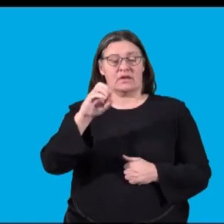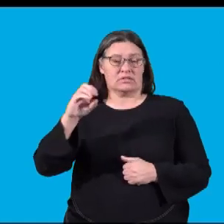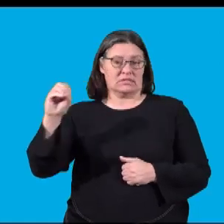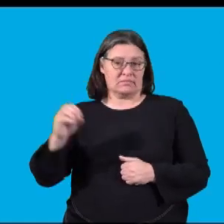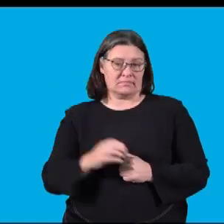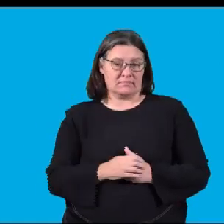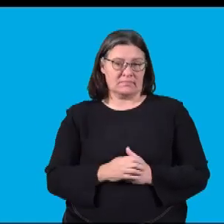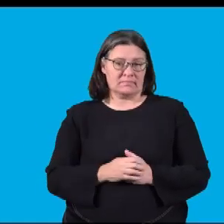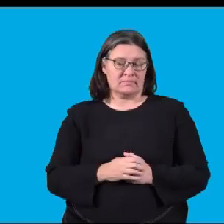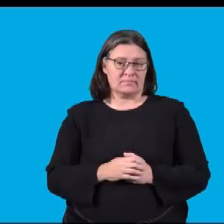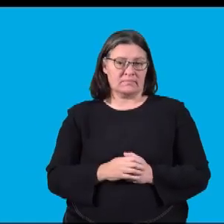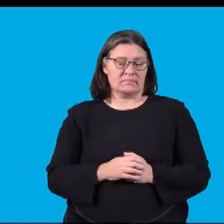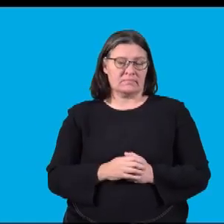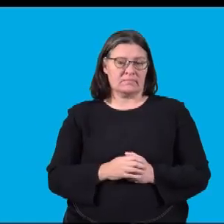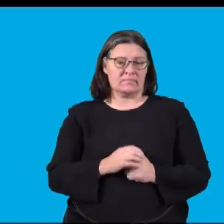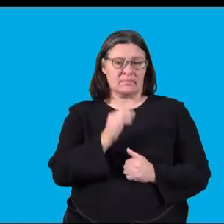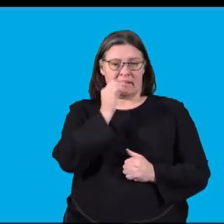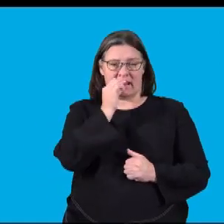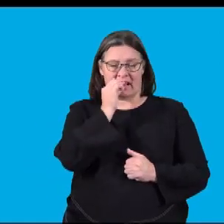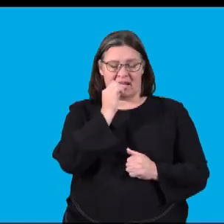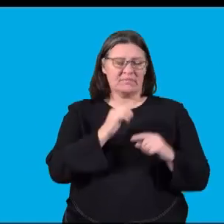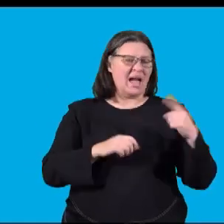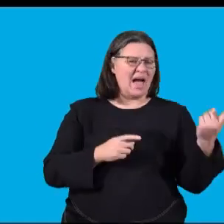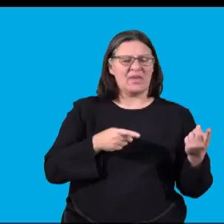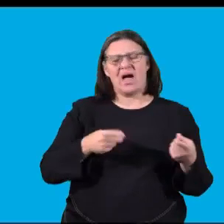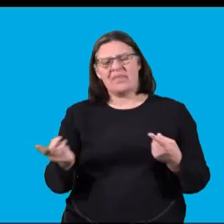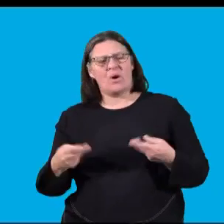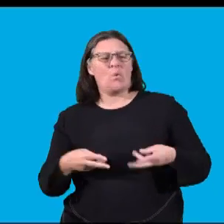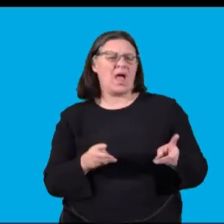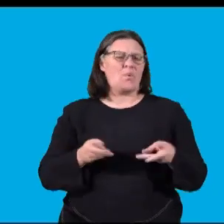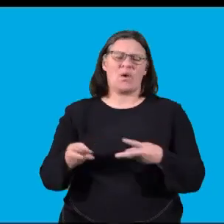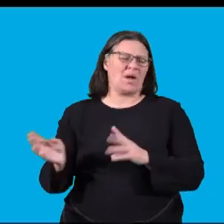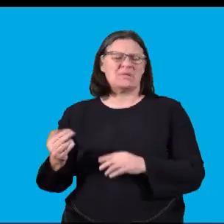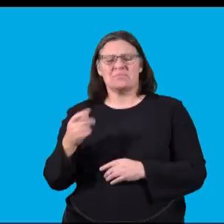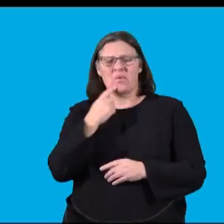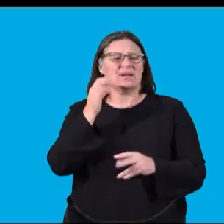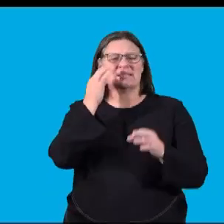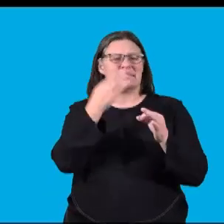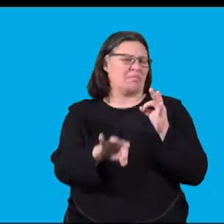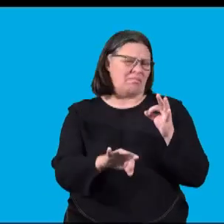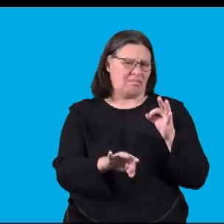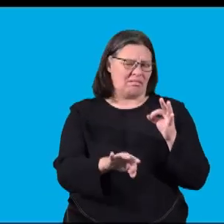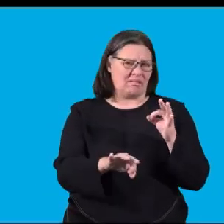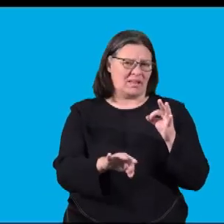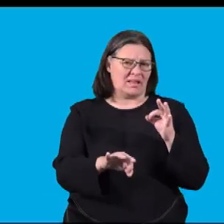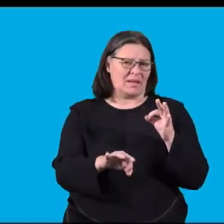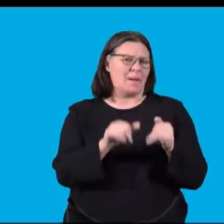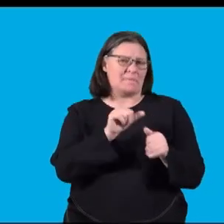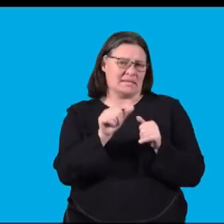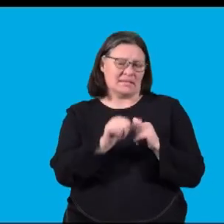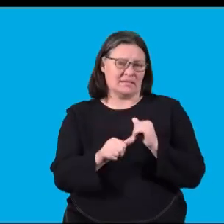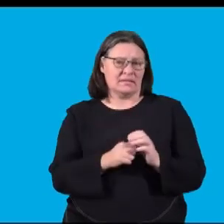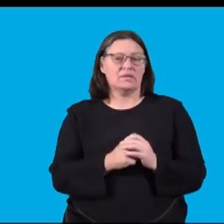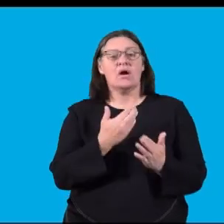528,000. There were several other ways in which you could have done this adjustment, but I thought let's do it in a very simple